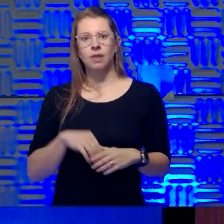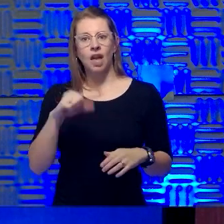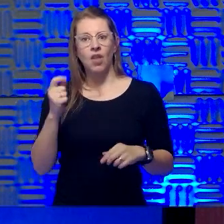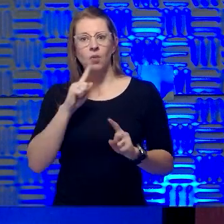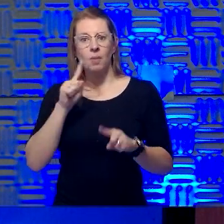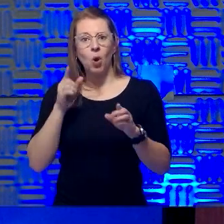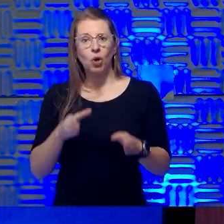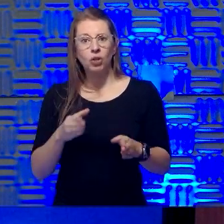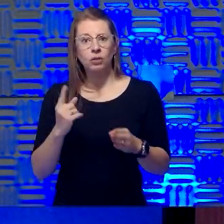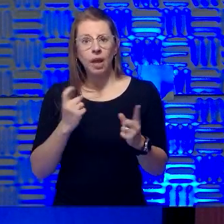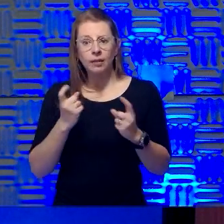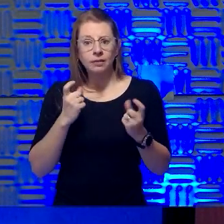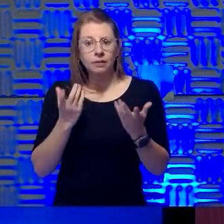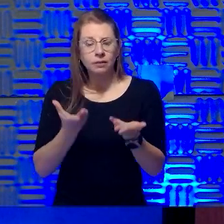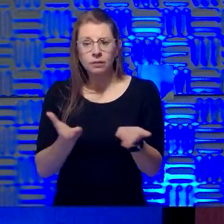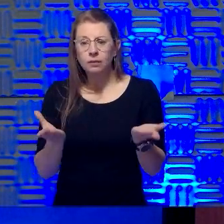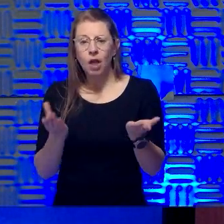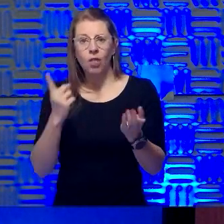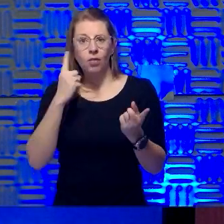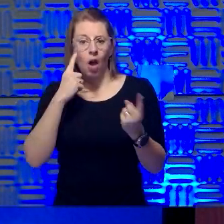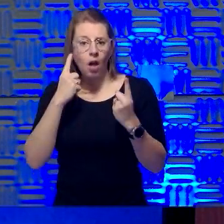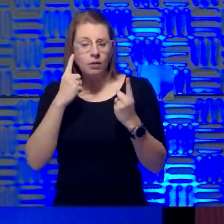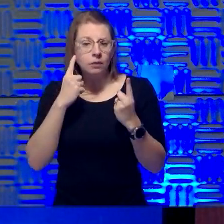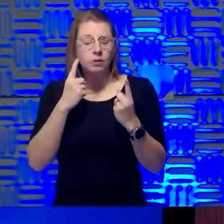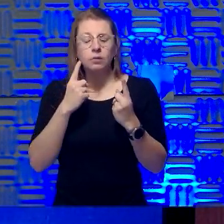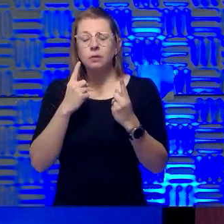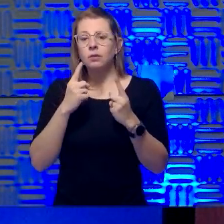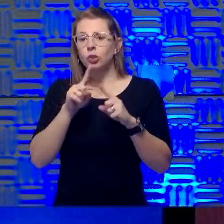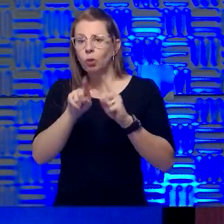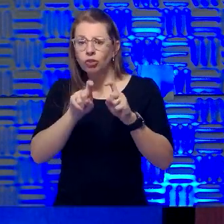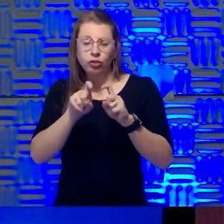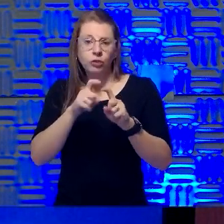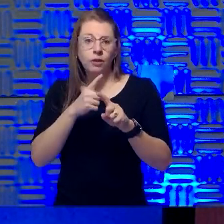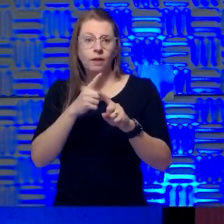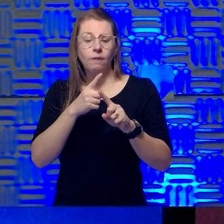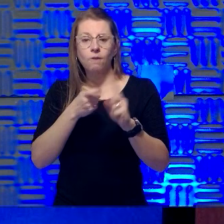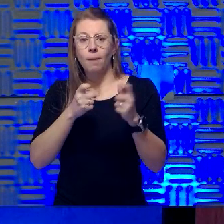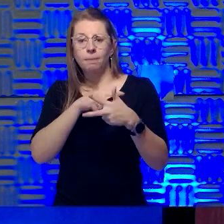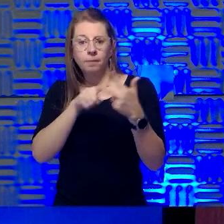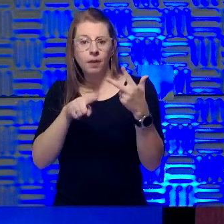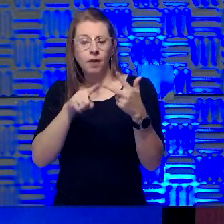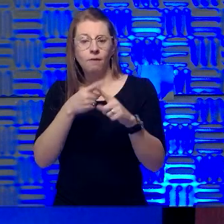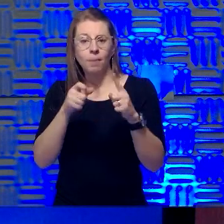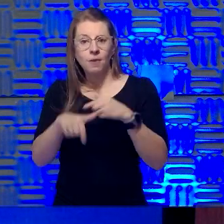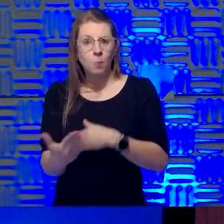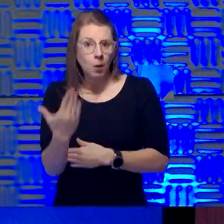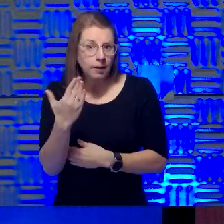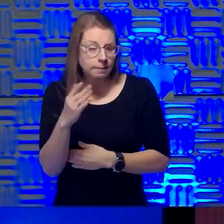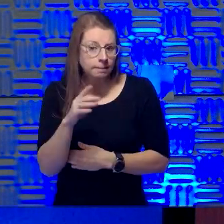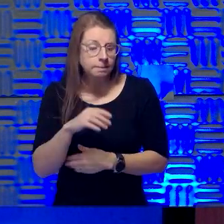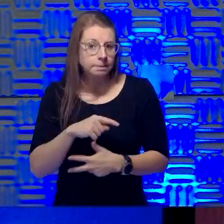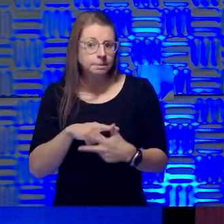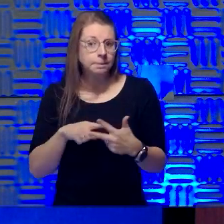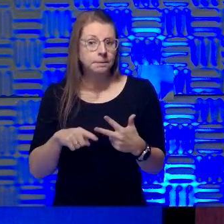reporters asking any thoughts or questions from any of you from this morning?